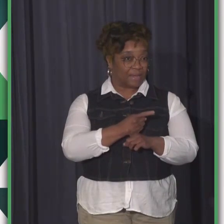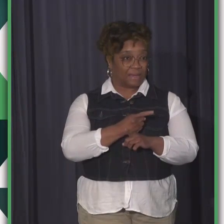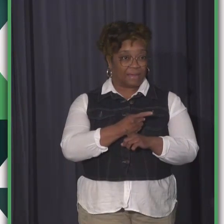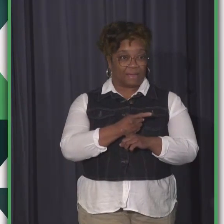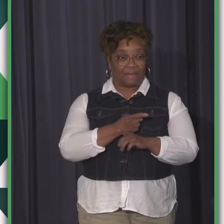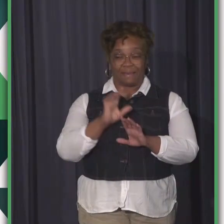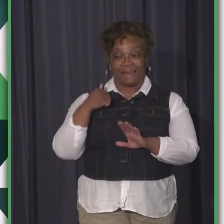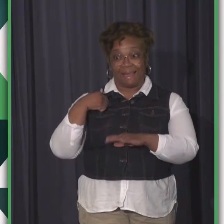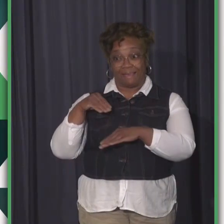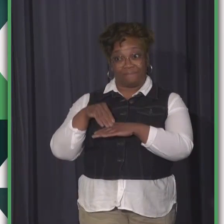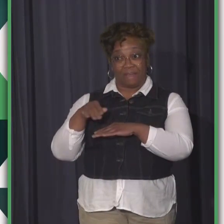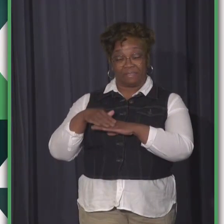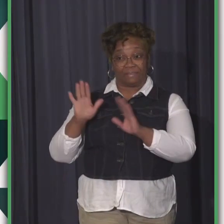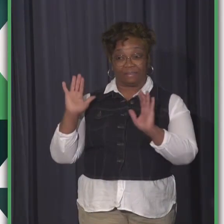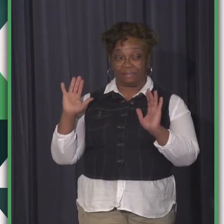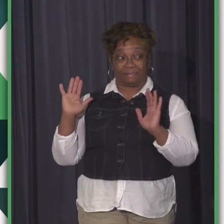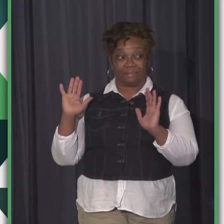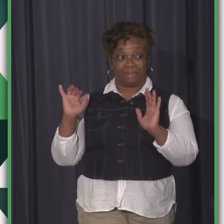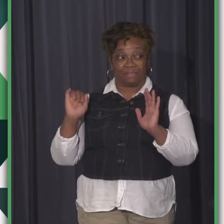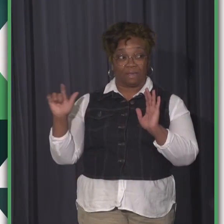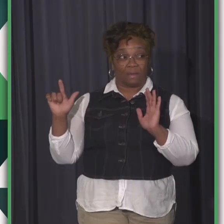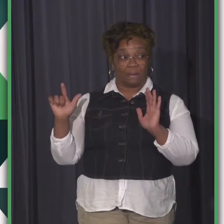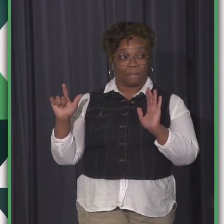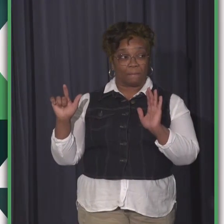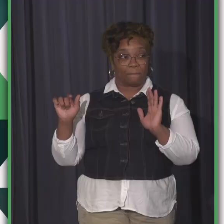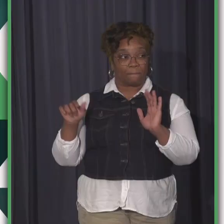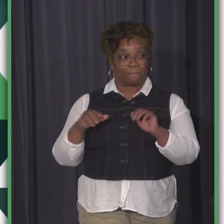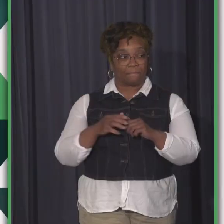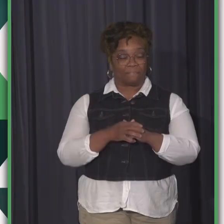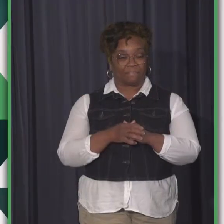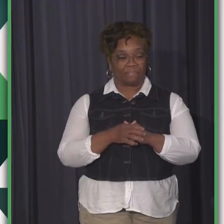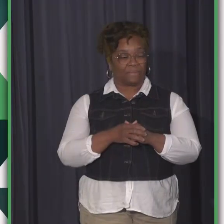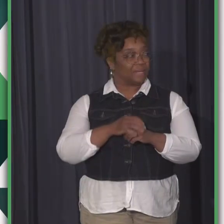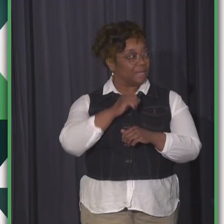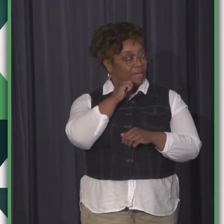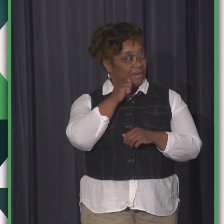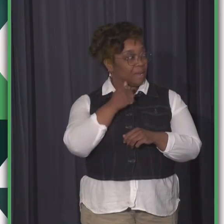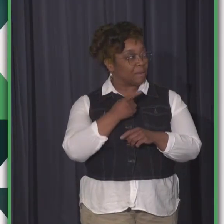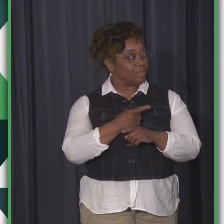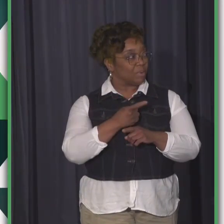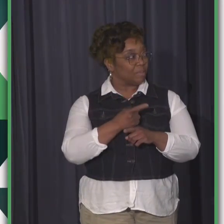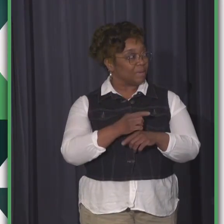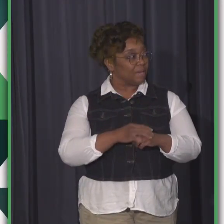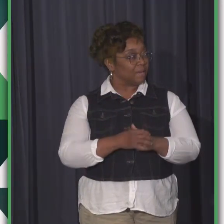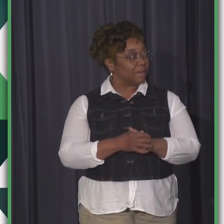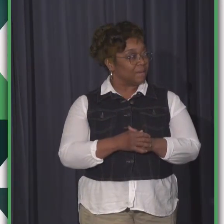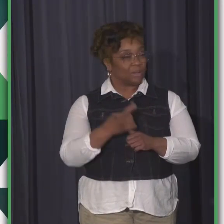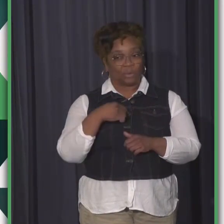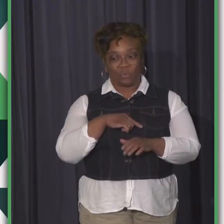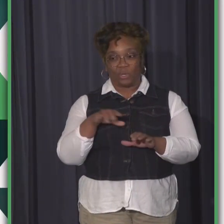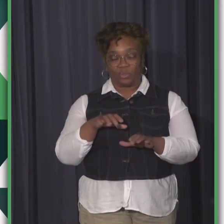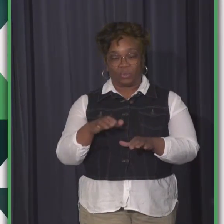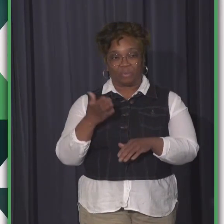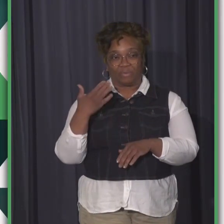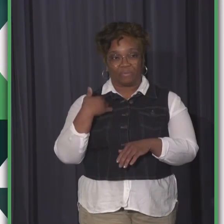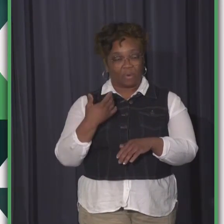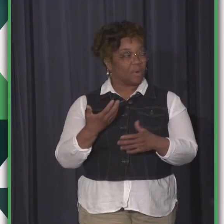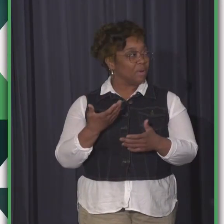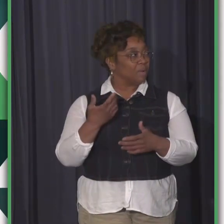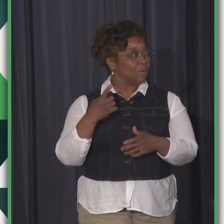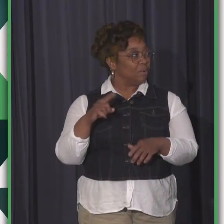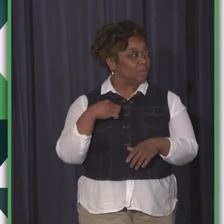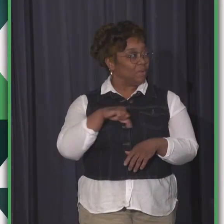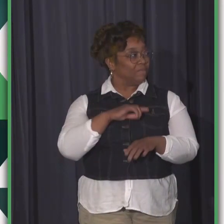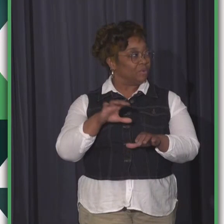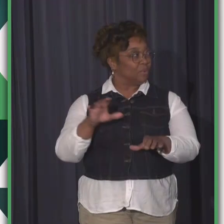I just advised. Mr. Chairman, it would be inappropriate. It wouldn't be inappropriate. We did it before, so we've been doing